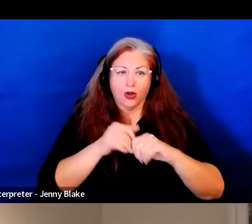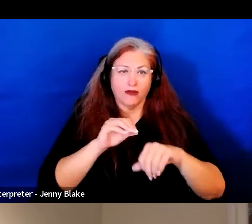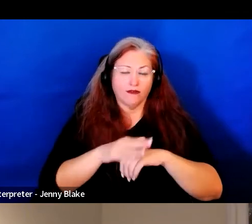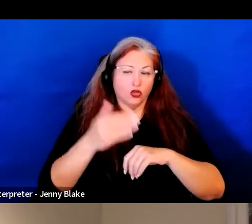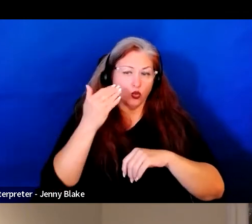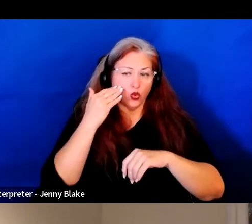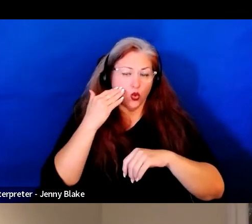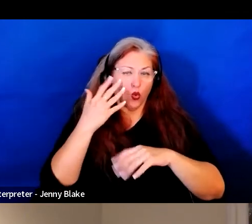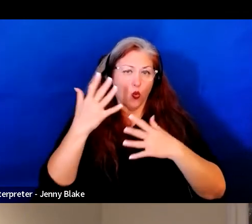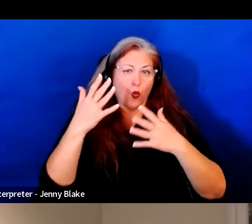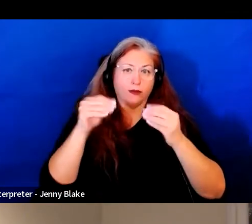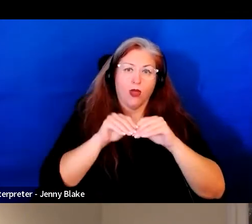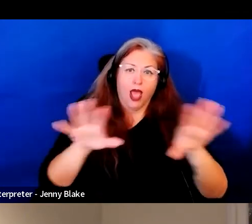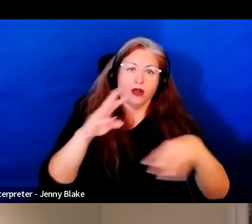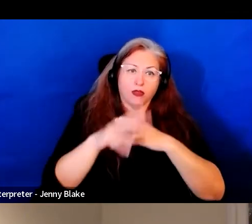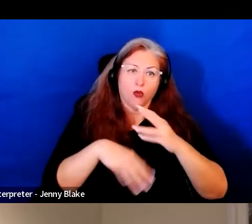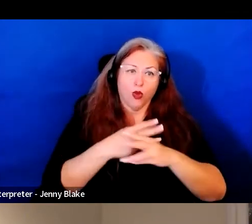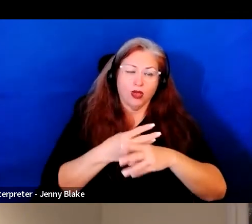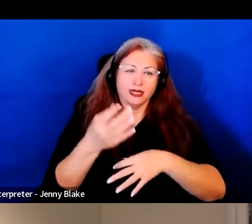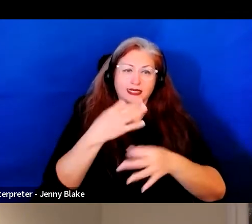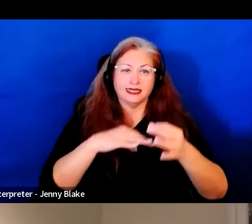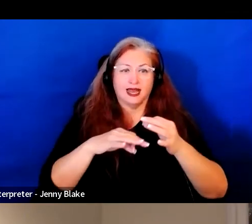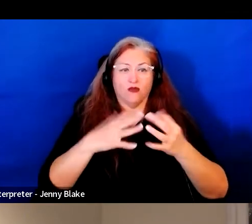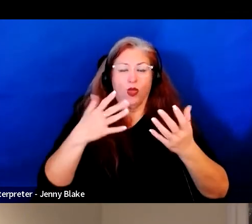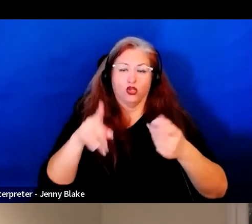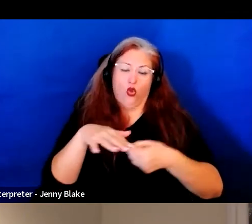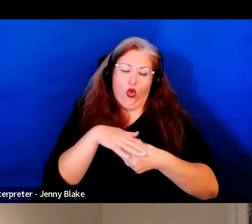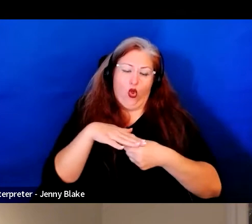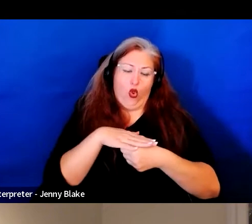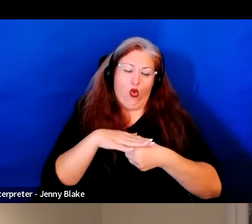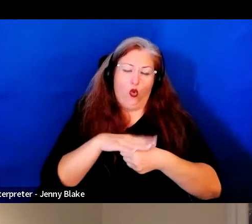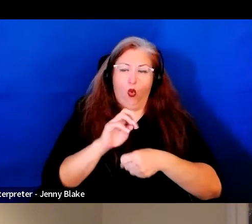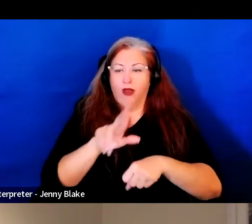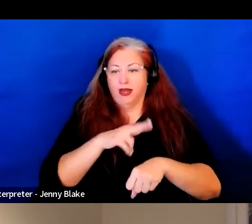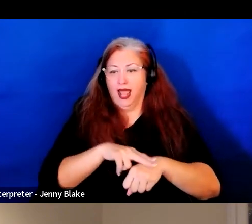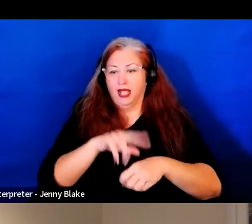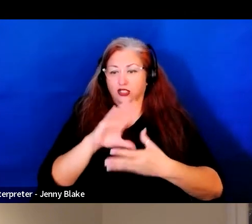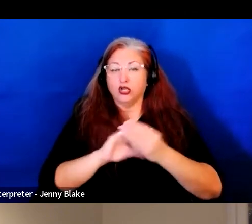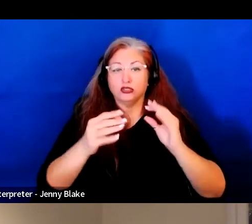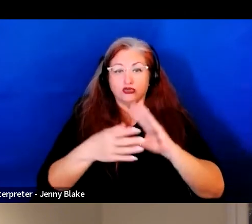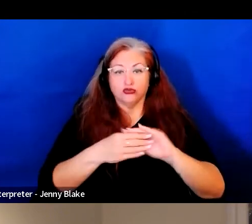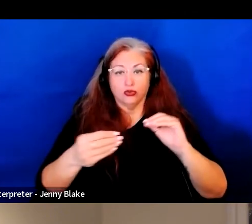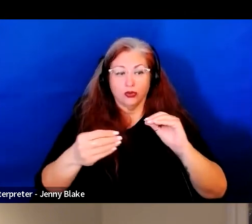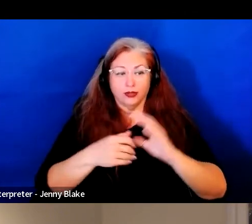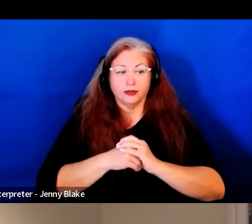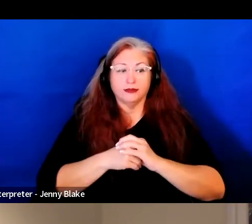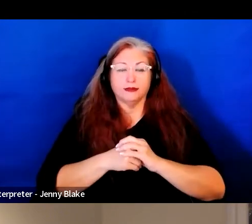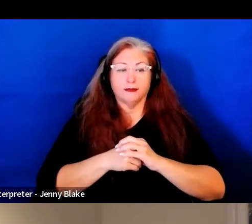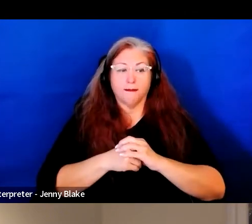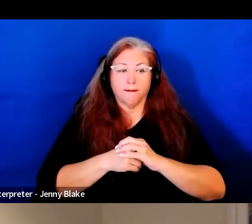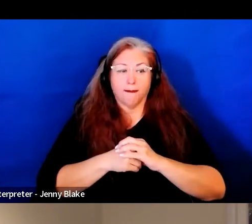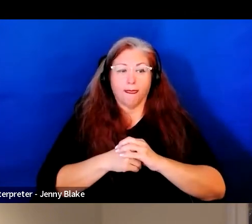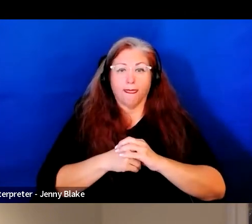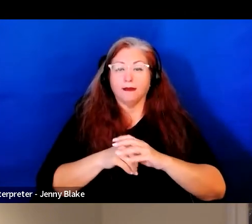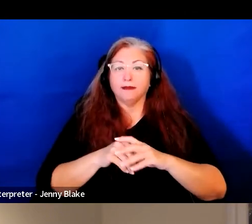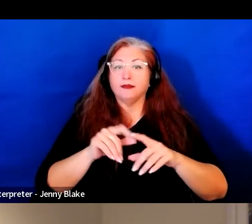what's going on in the world versus just your sort of local national stories? And also to filmmakers like